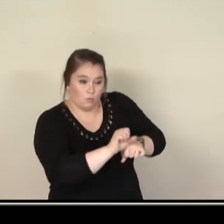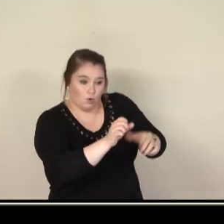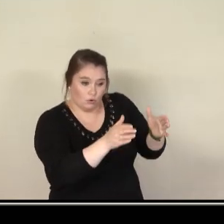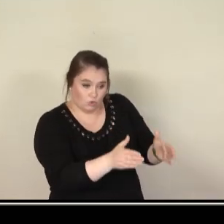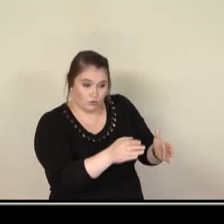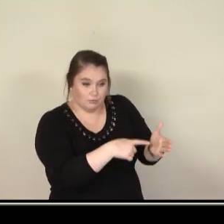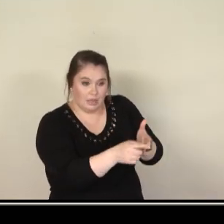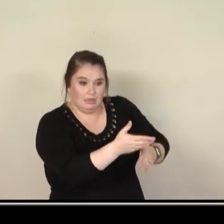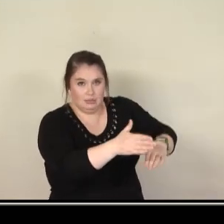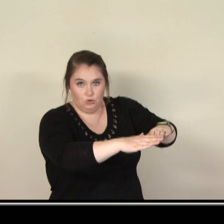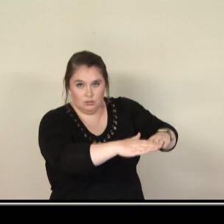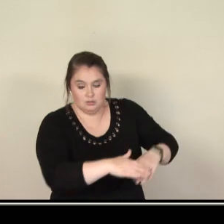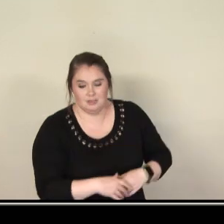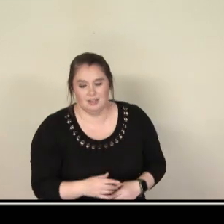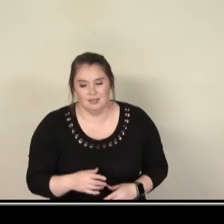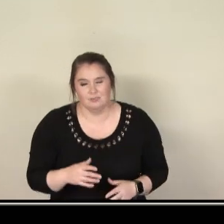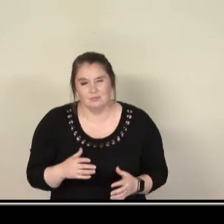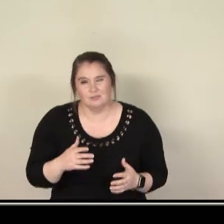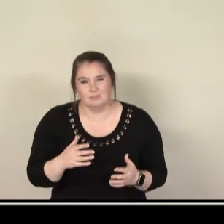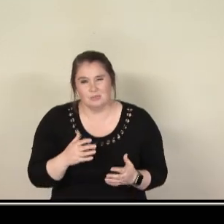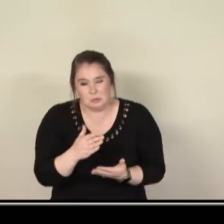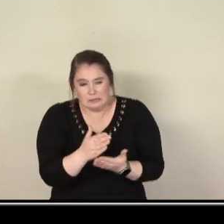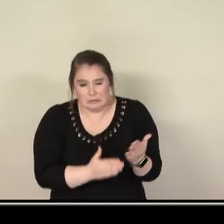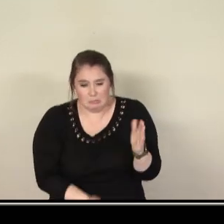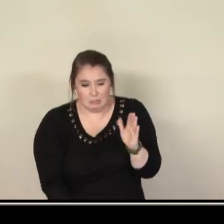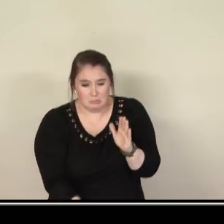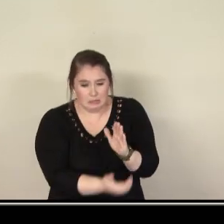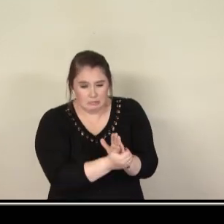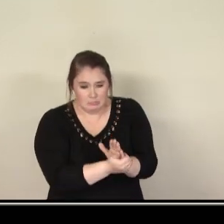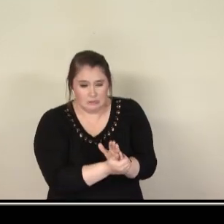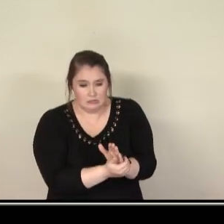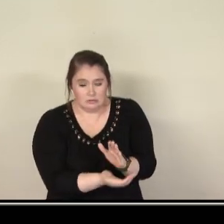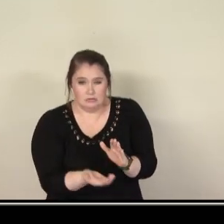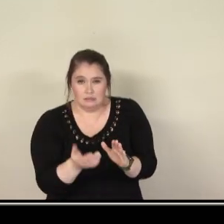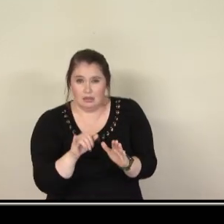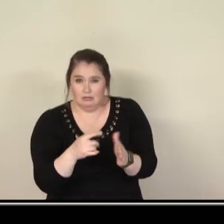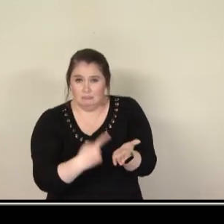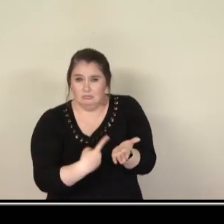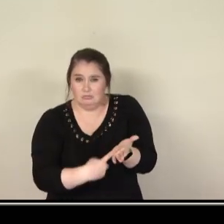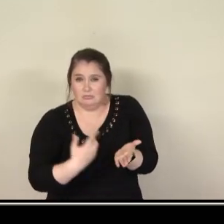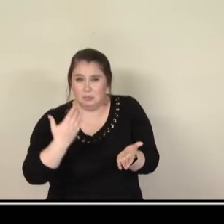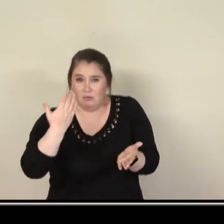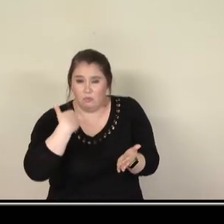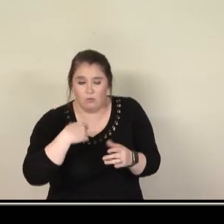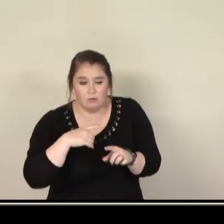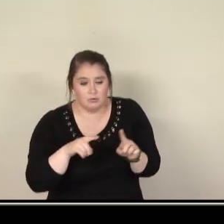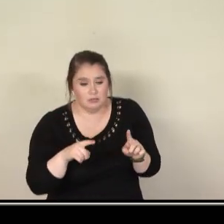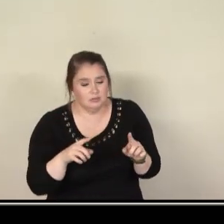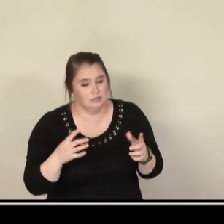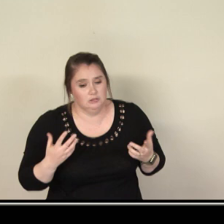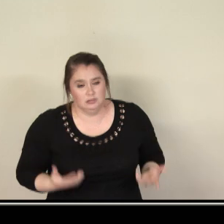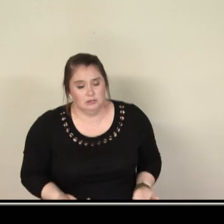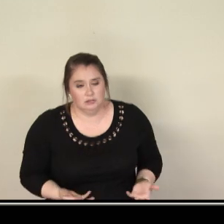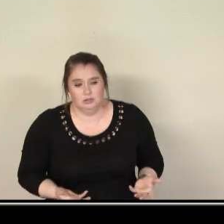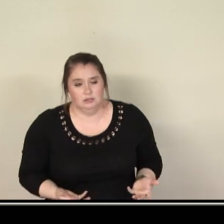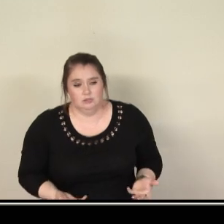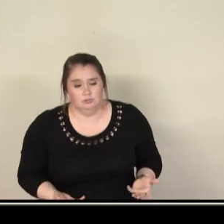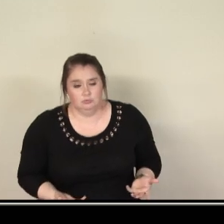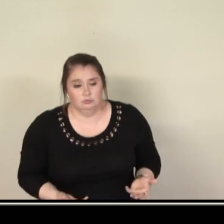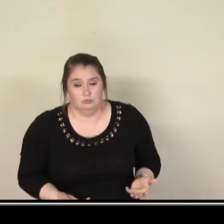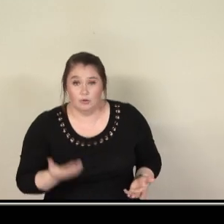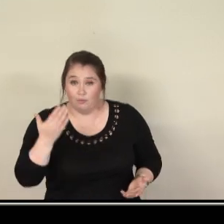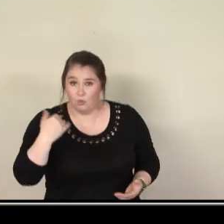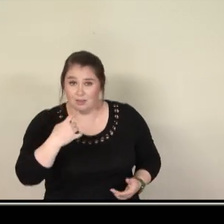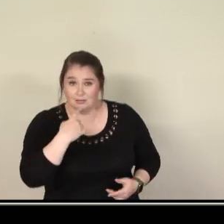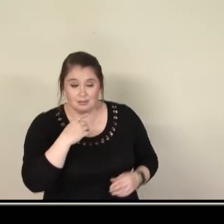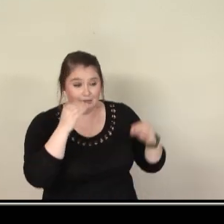what ended up. There was some amendments to the floor there that originally that was just to